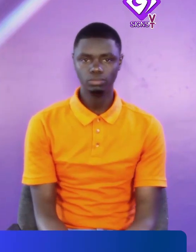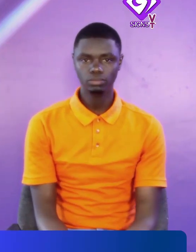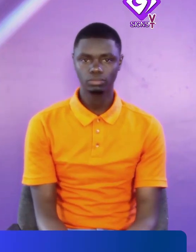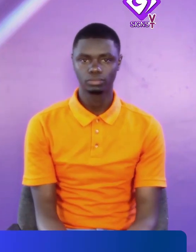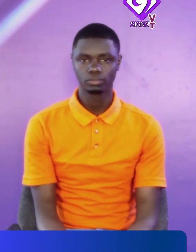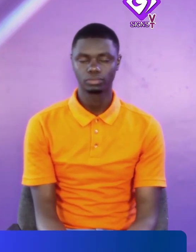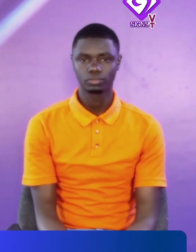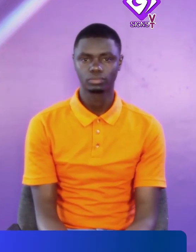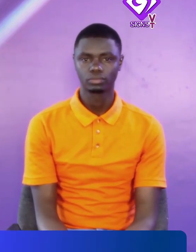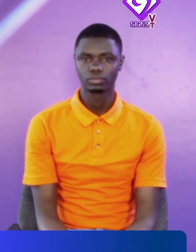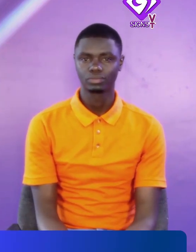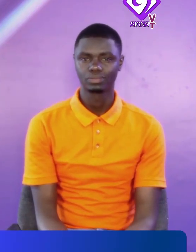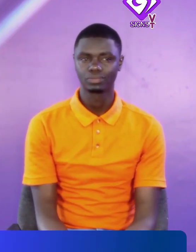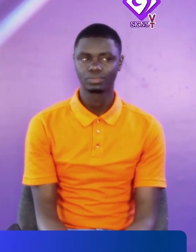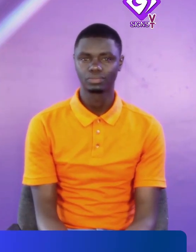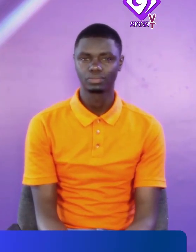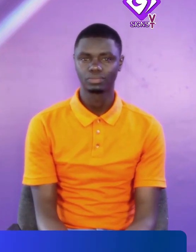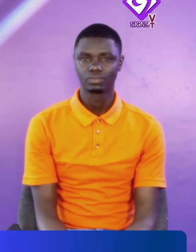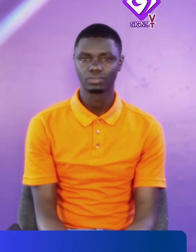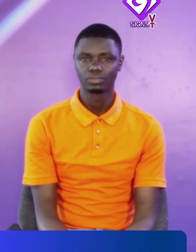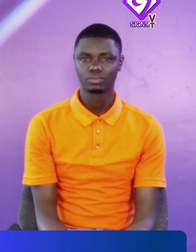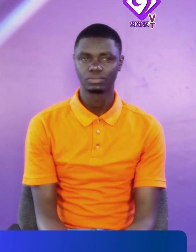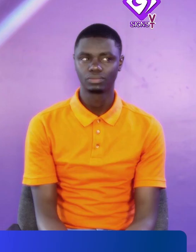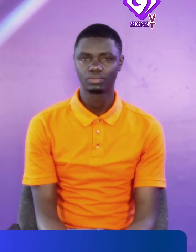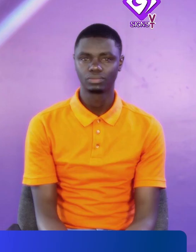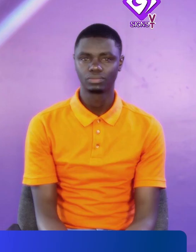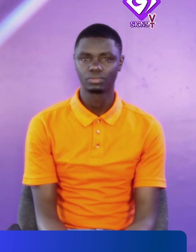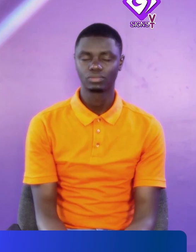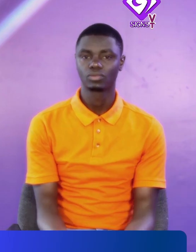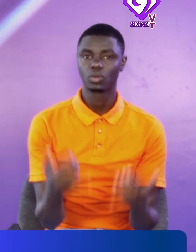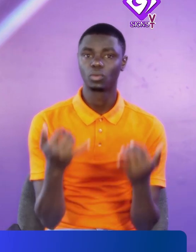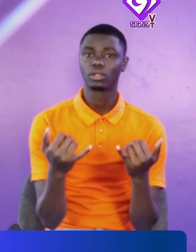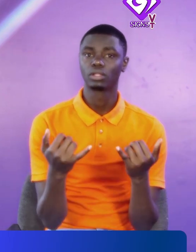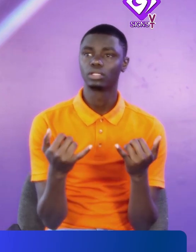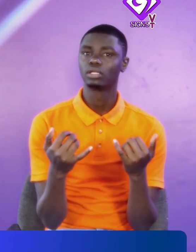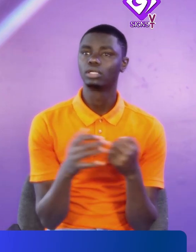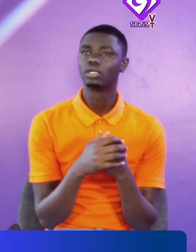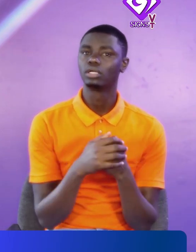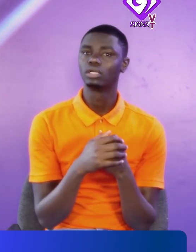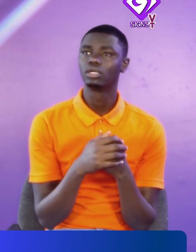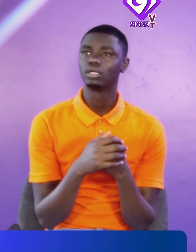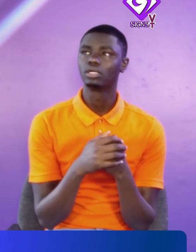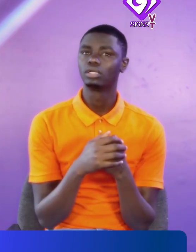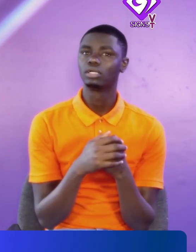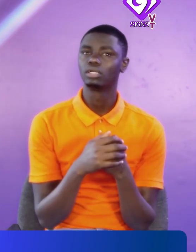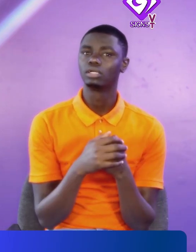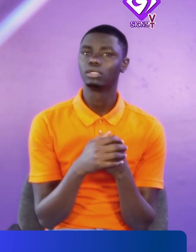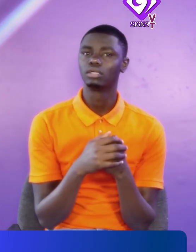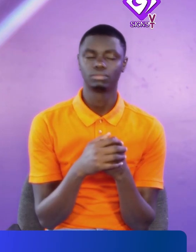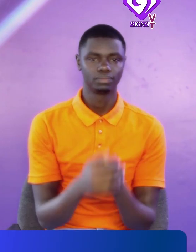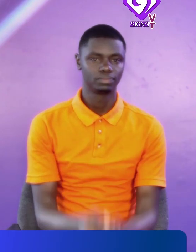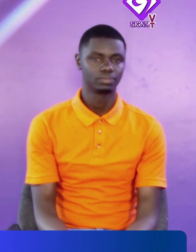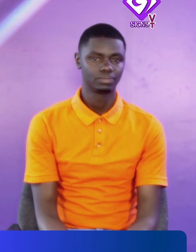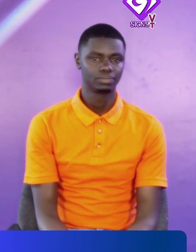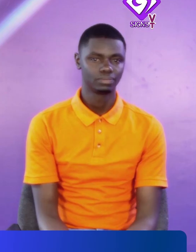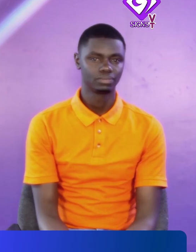I wish I would call the judge directly. I wish I would be allowed to call the judge directly to understand the consequence of a court order stopping